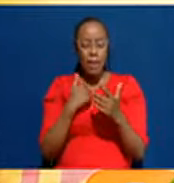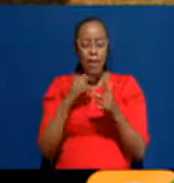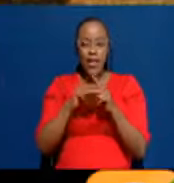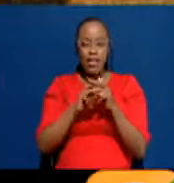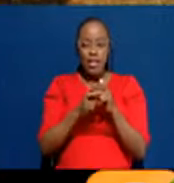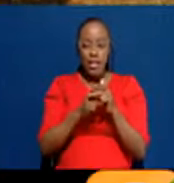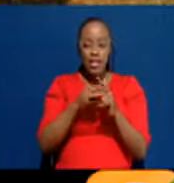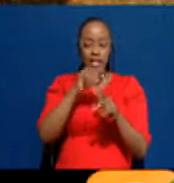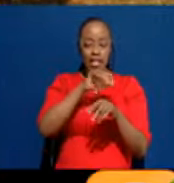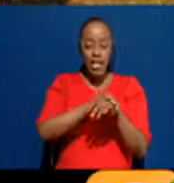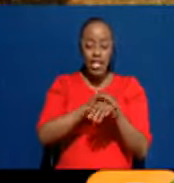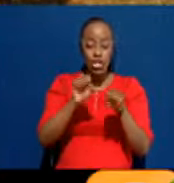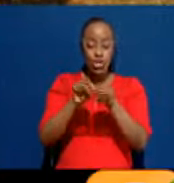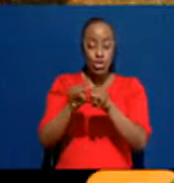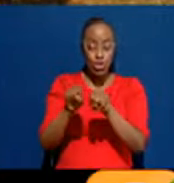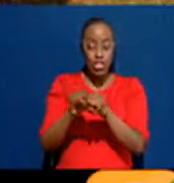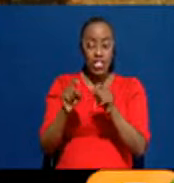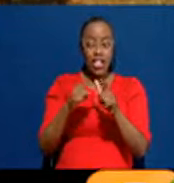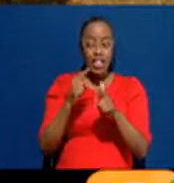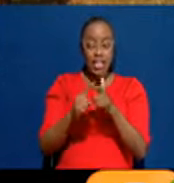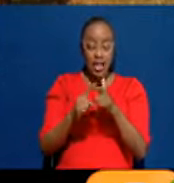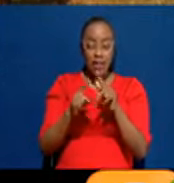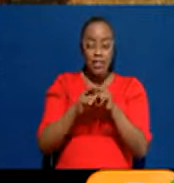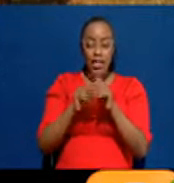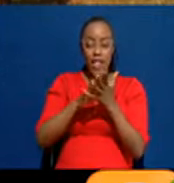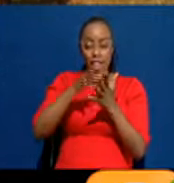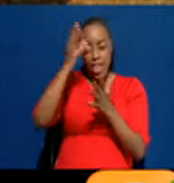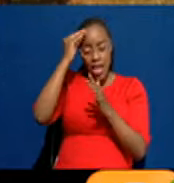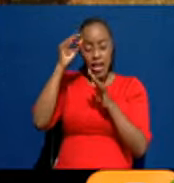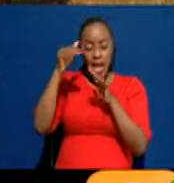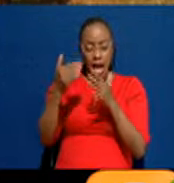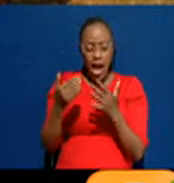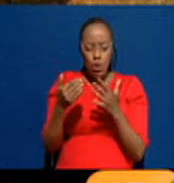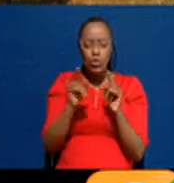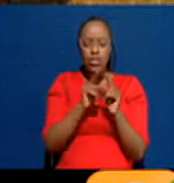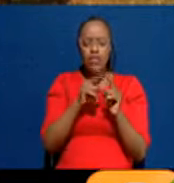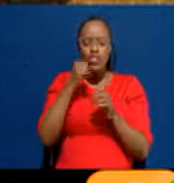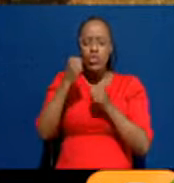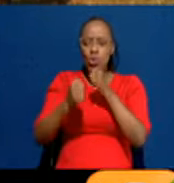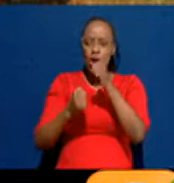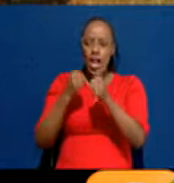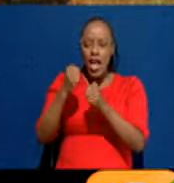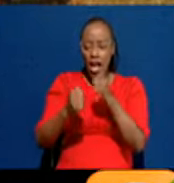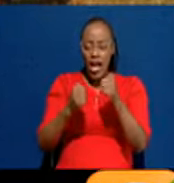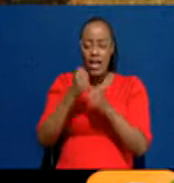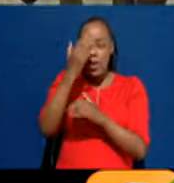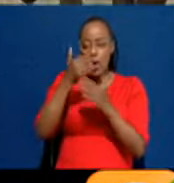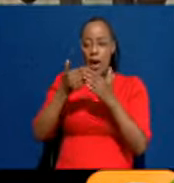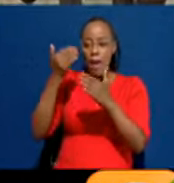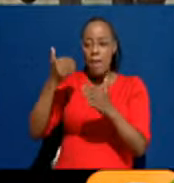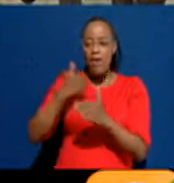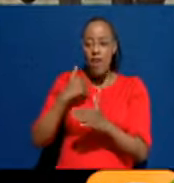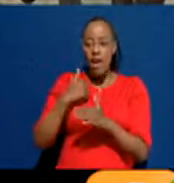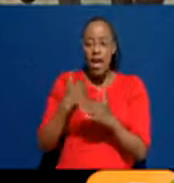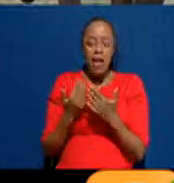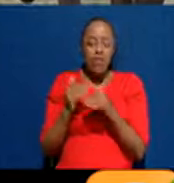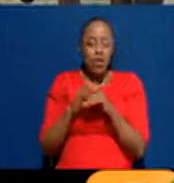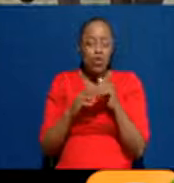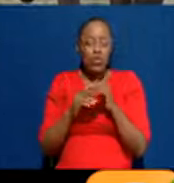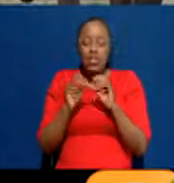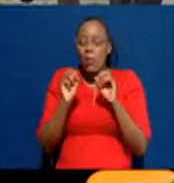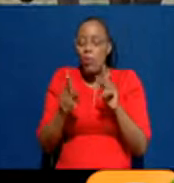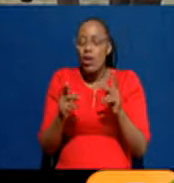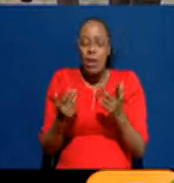kupata viatu. Yeah. Nikaanza kujifunza how to run na spikes because before nilikuwa nimekuwa comfortable na